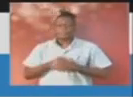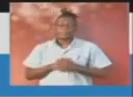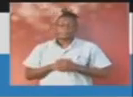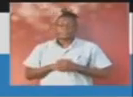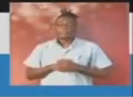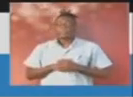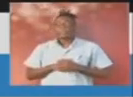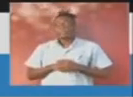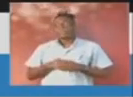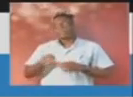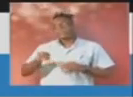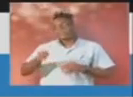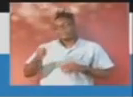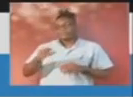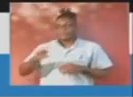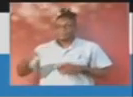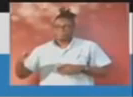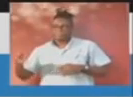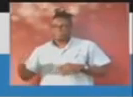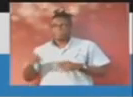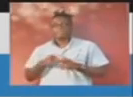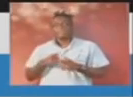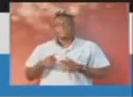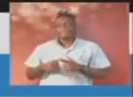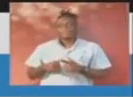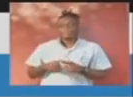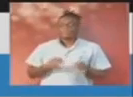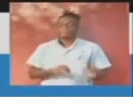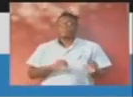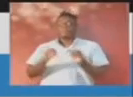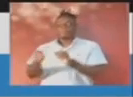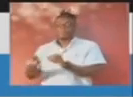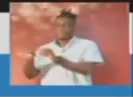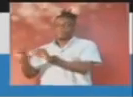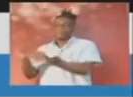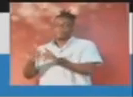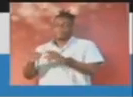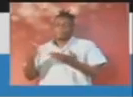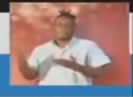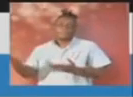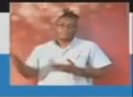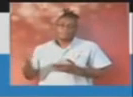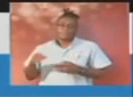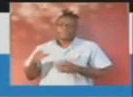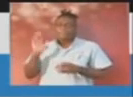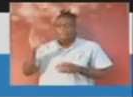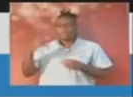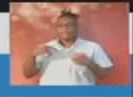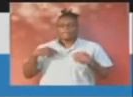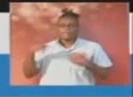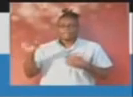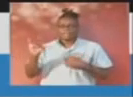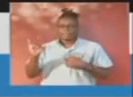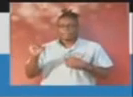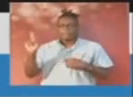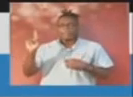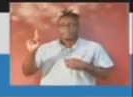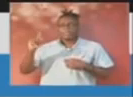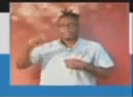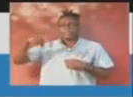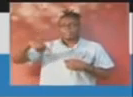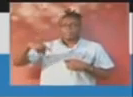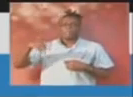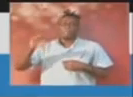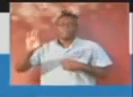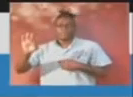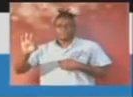to receive patients. Similar facilities will be operationalized in Point Fortin. And what is the